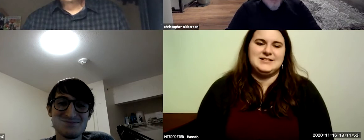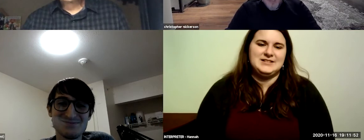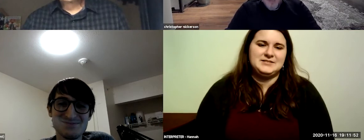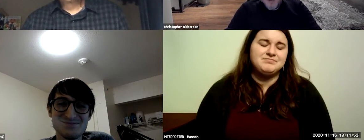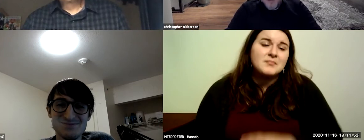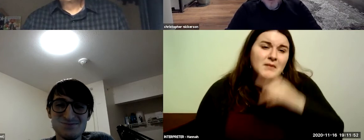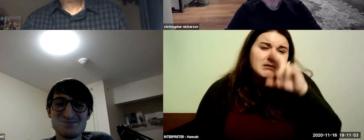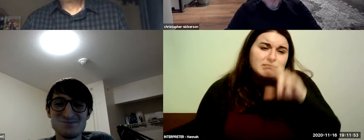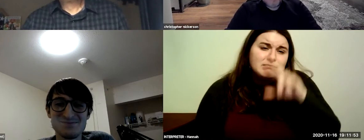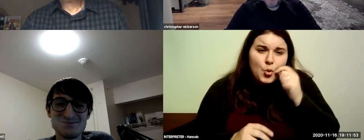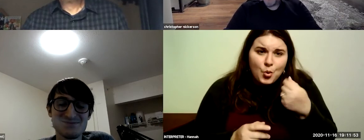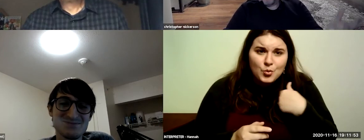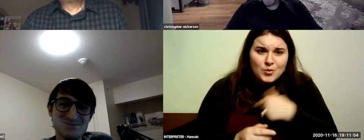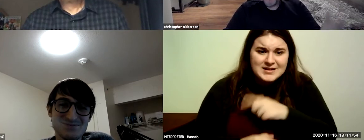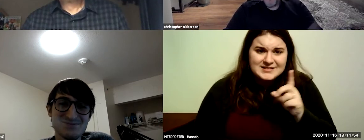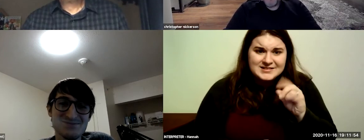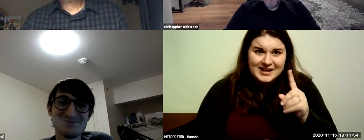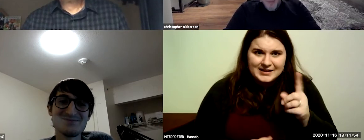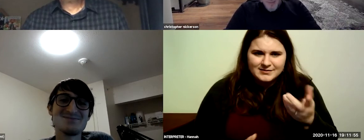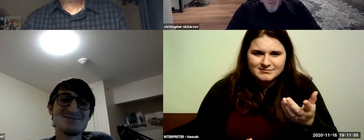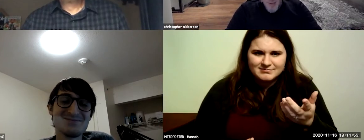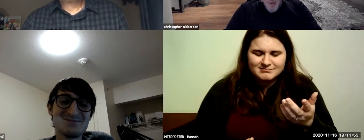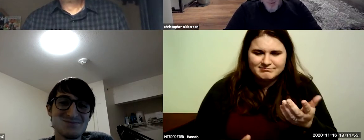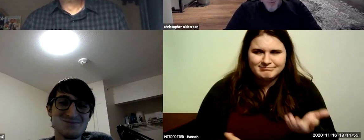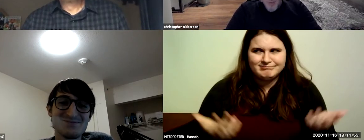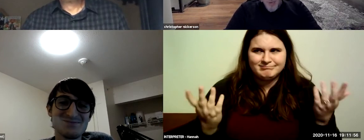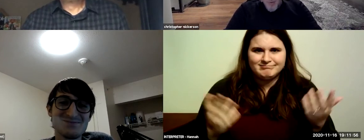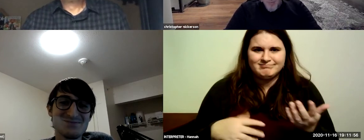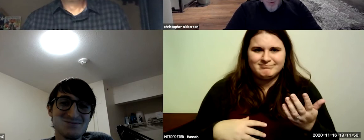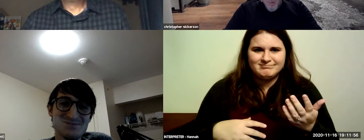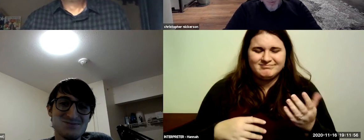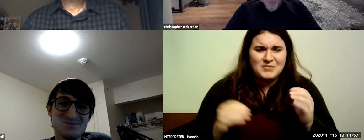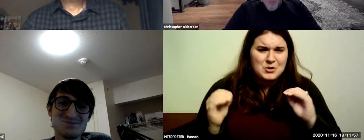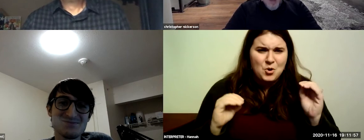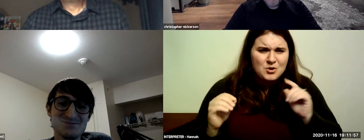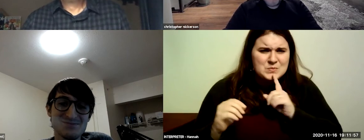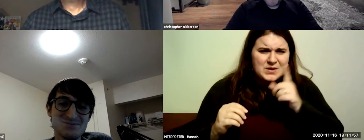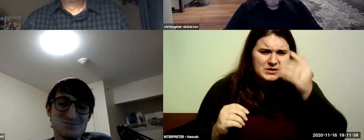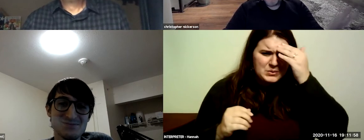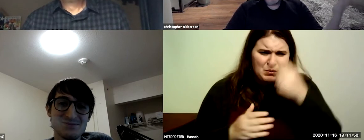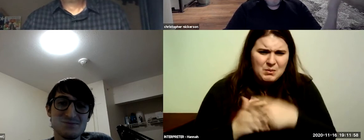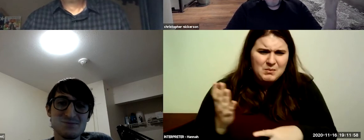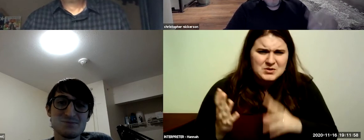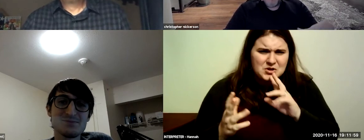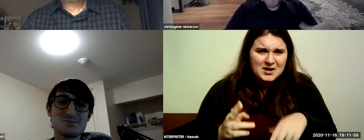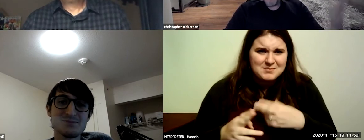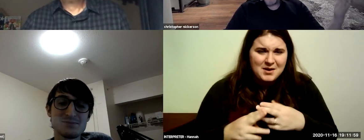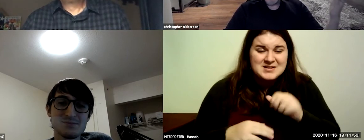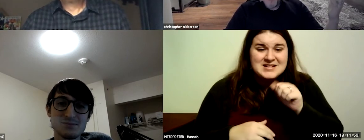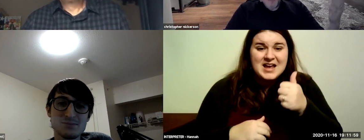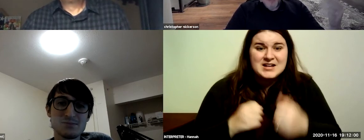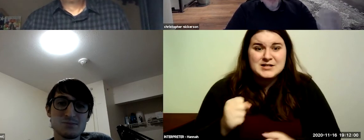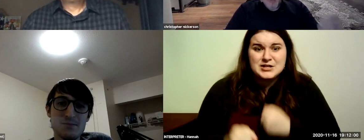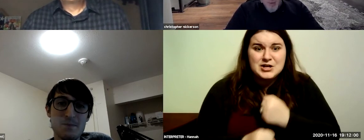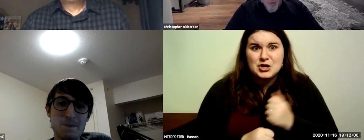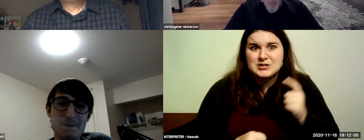cool that we did it. It was obviously too early because no one really knew what we were talking about. And then, you know, like 10 years later, like a bunch